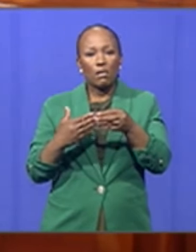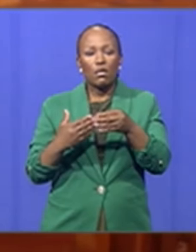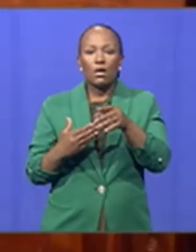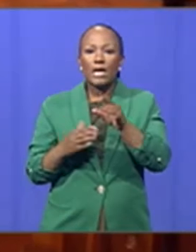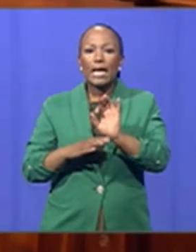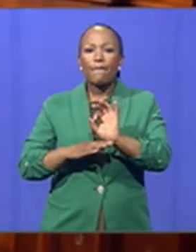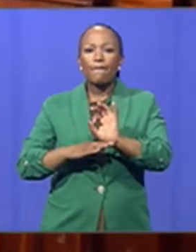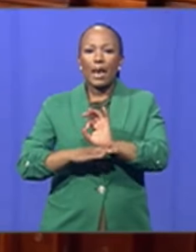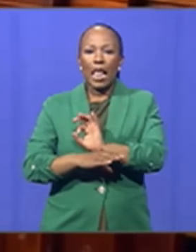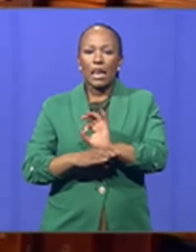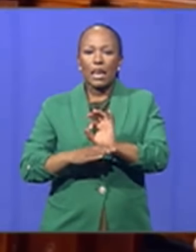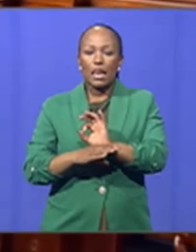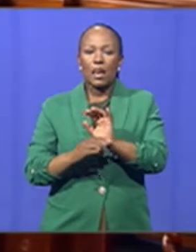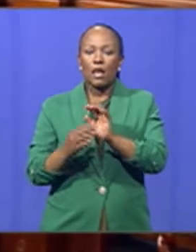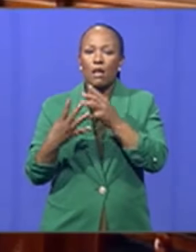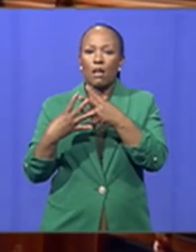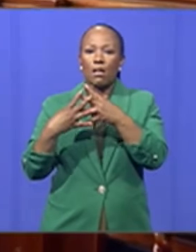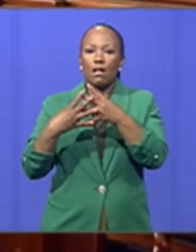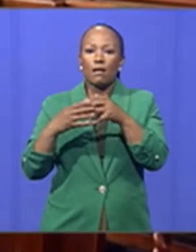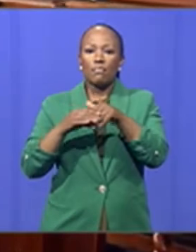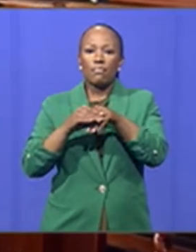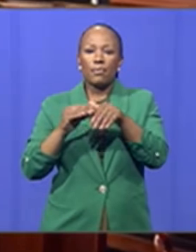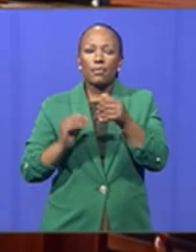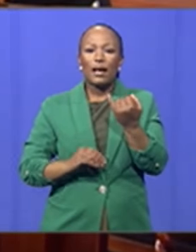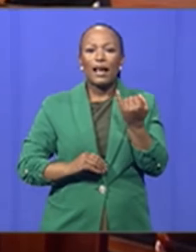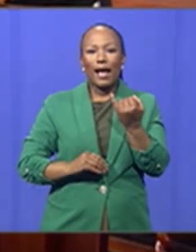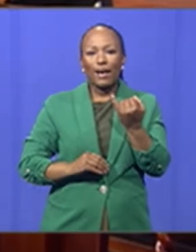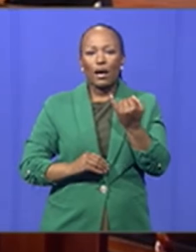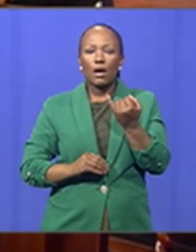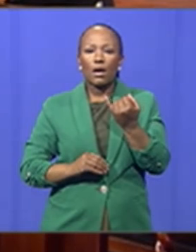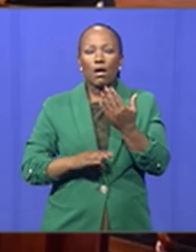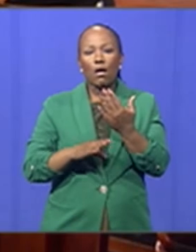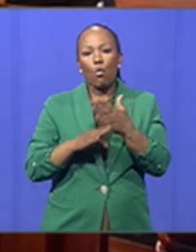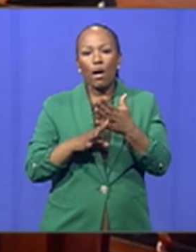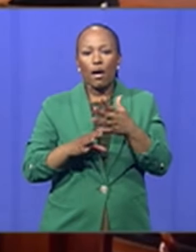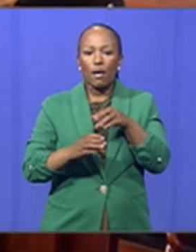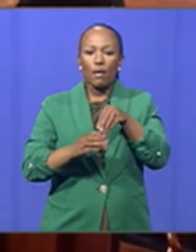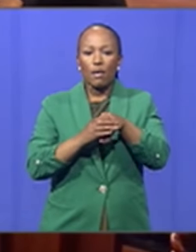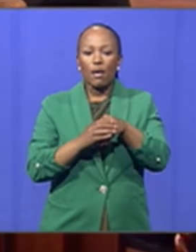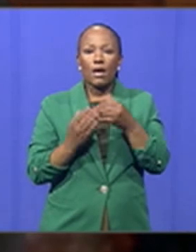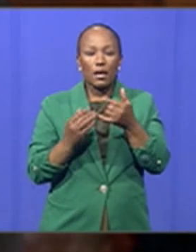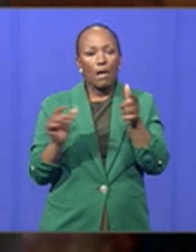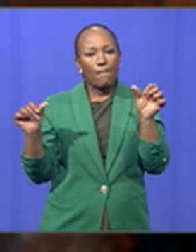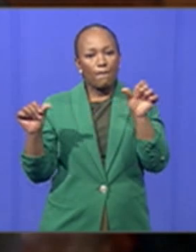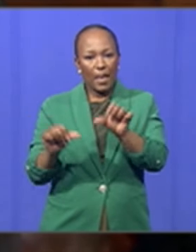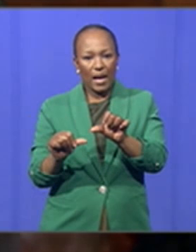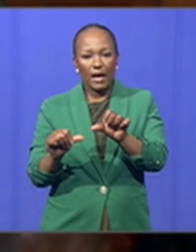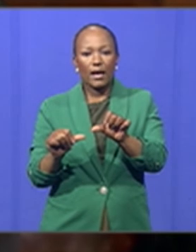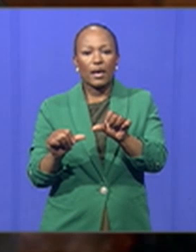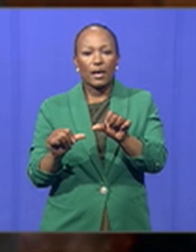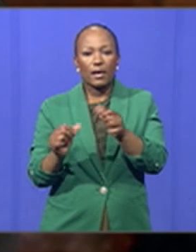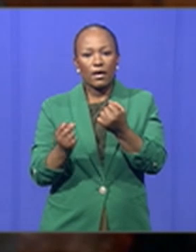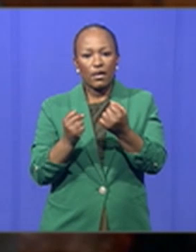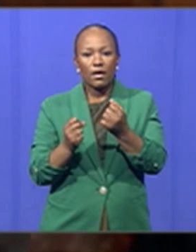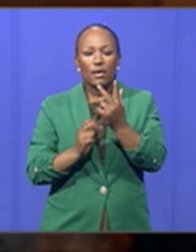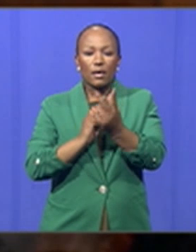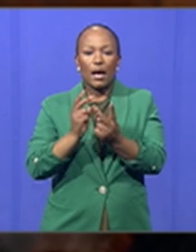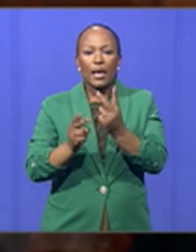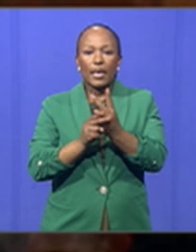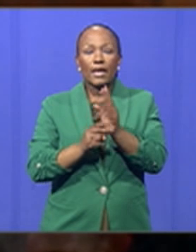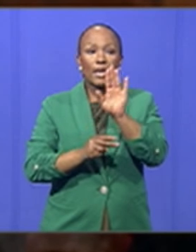rulagantše go tšwa meagong ya kgorotsheko a apere bjalo ka mohlankedi o bušeditše kgolegong gomme o tla tšwelela gape kgorotsheko ka la bobedi